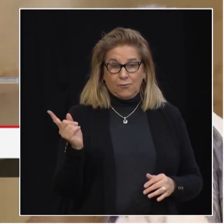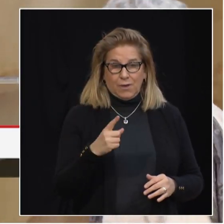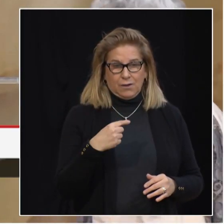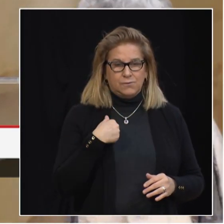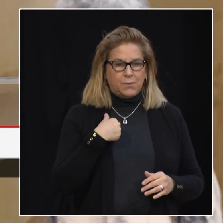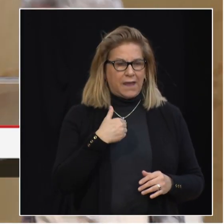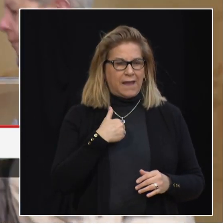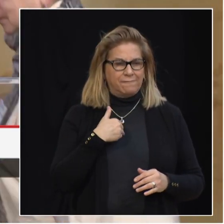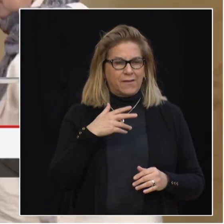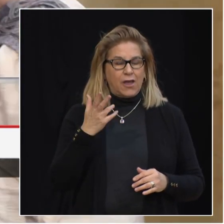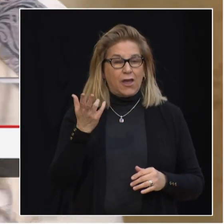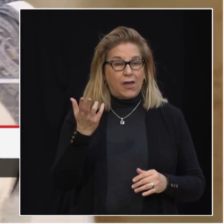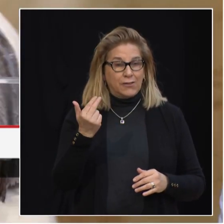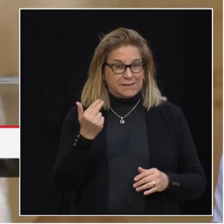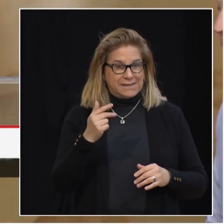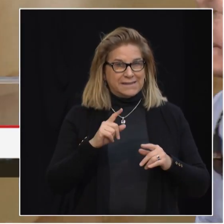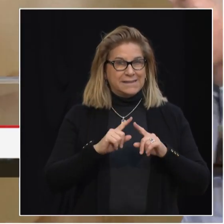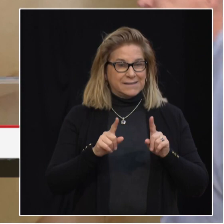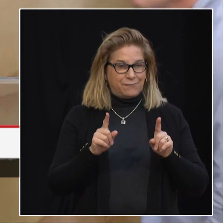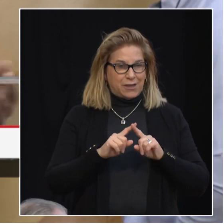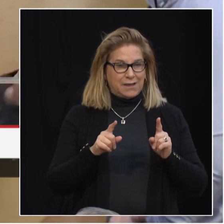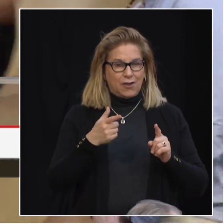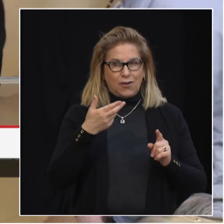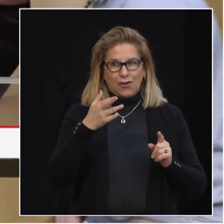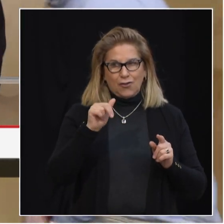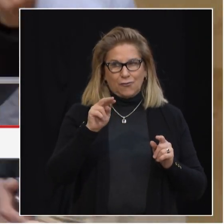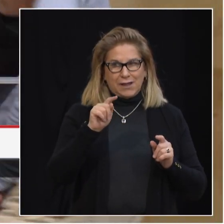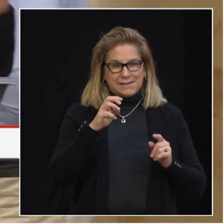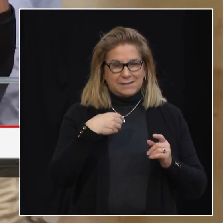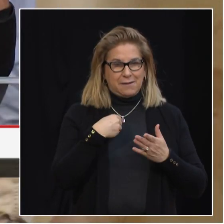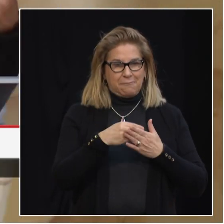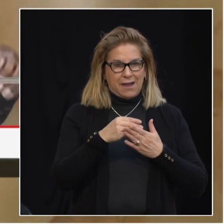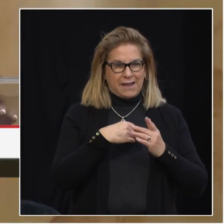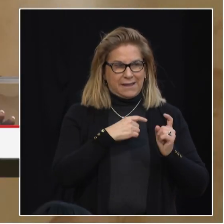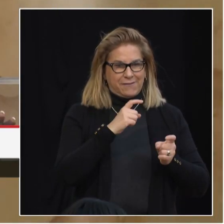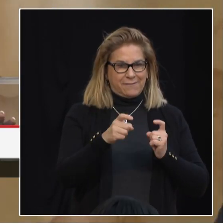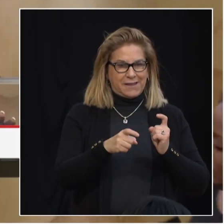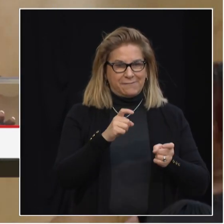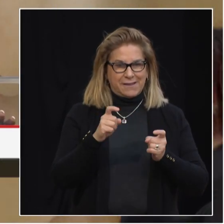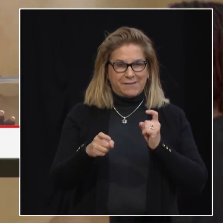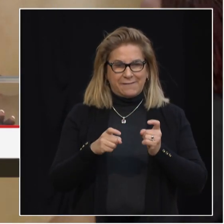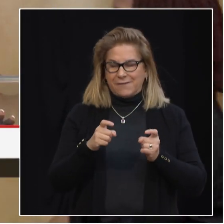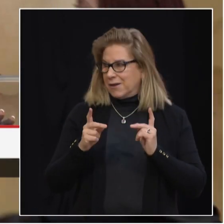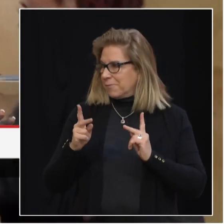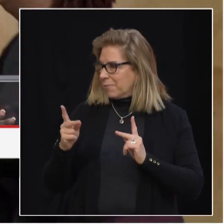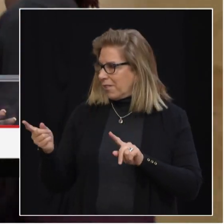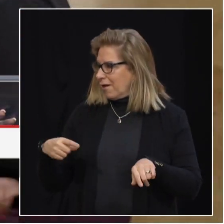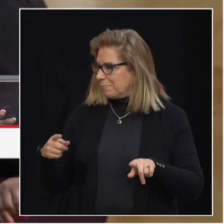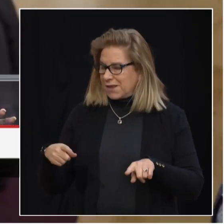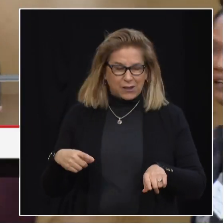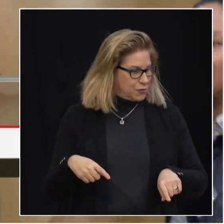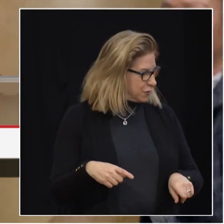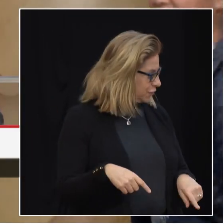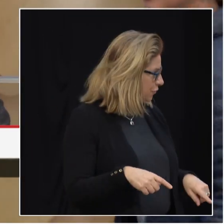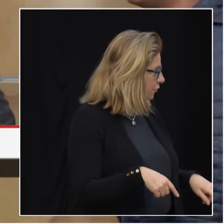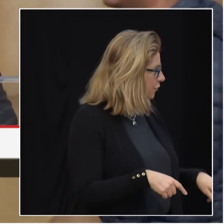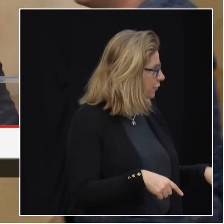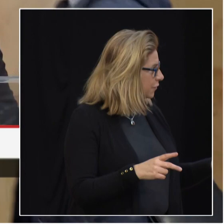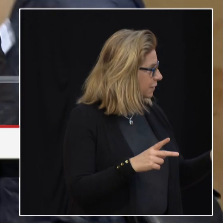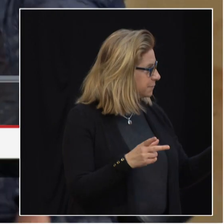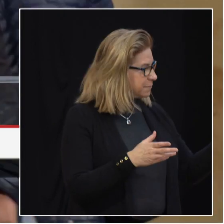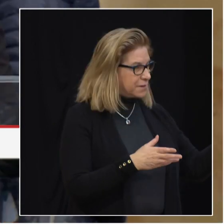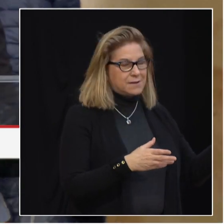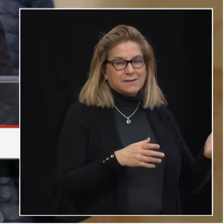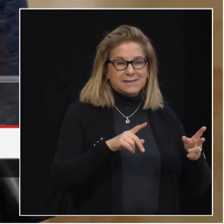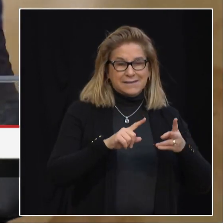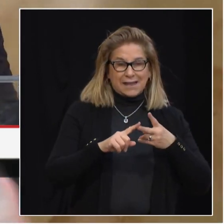grantees, capital impact partners. If you are here in the room, come on down. Love to see you here. Capital Impact Partners is the